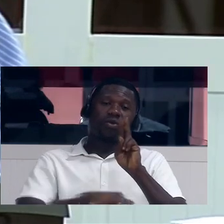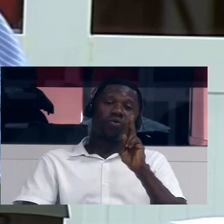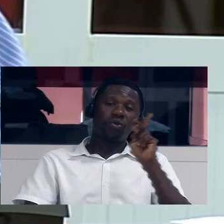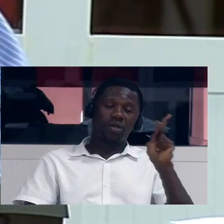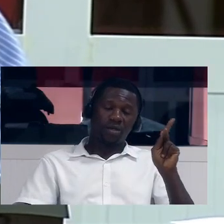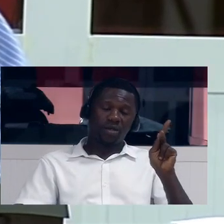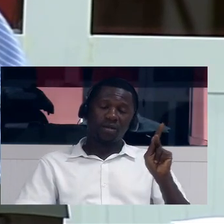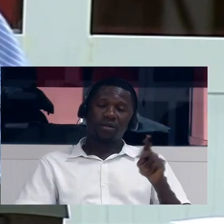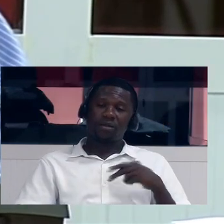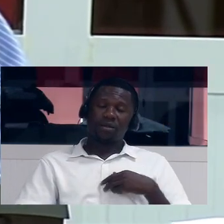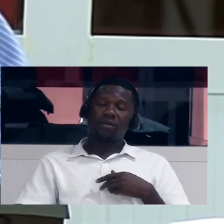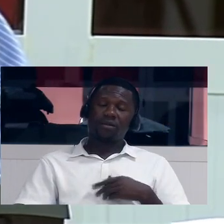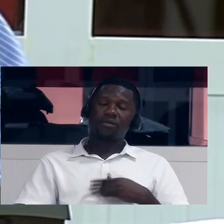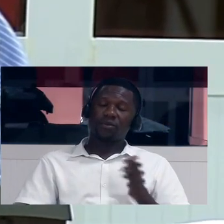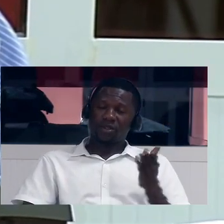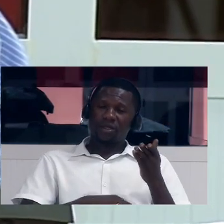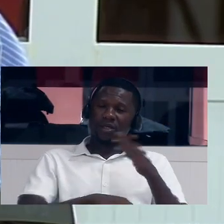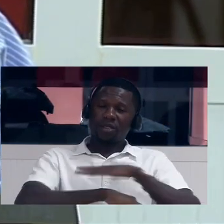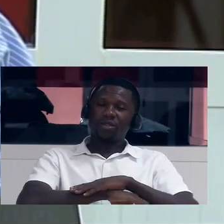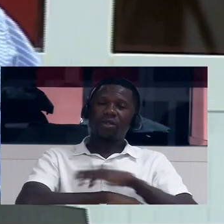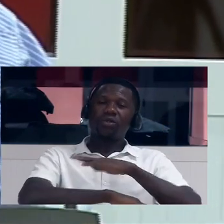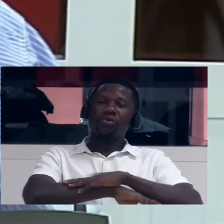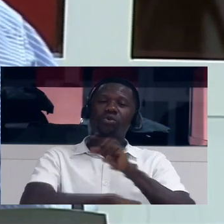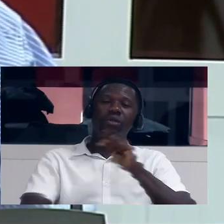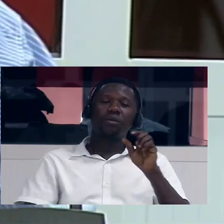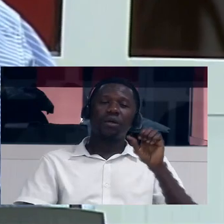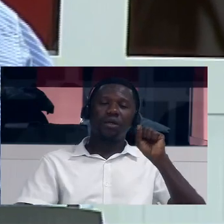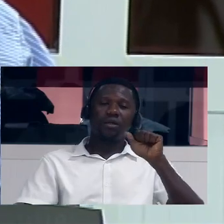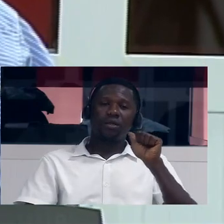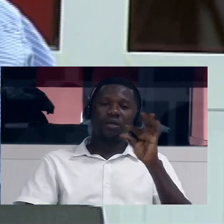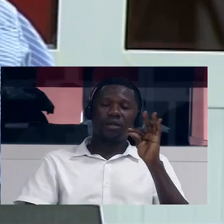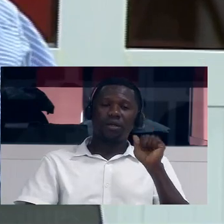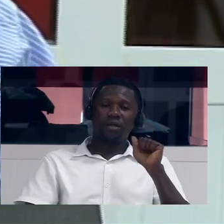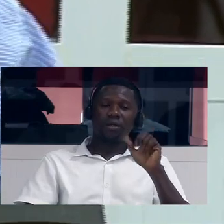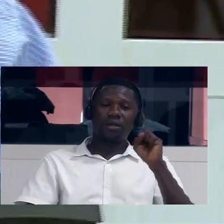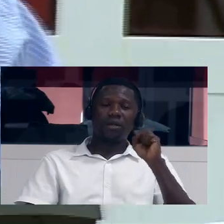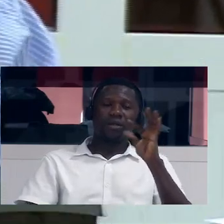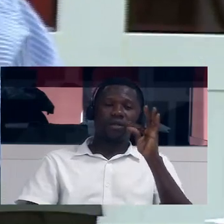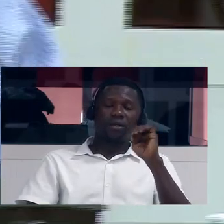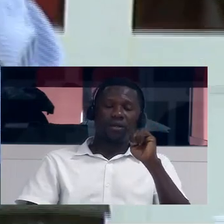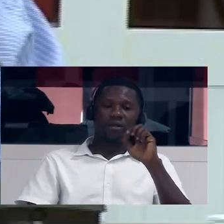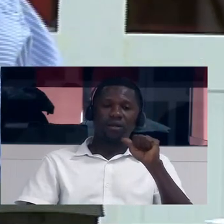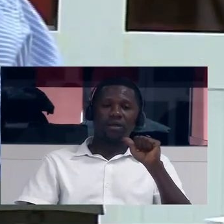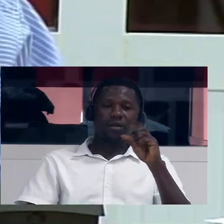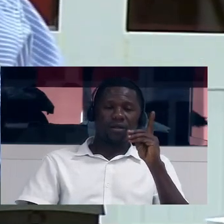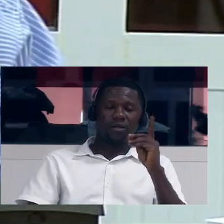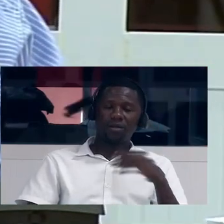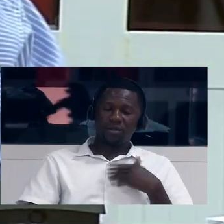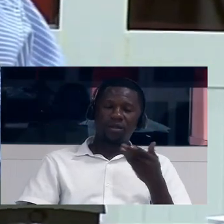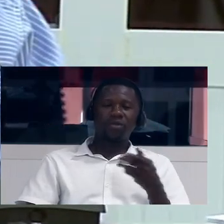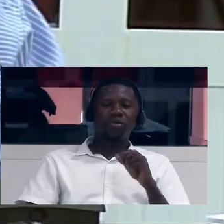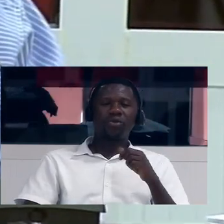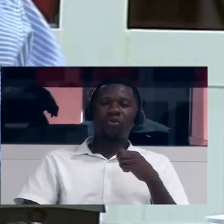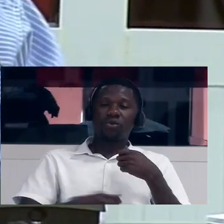school in Stansted, then also in Bramley School of Ammunition,